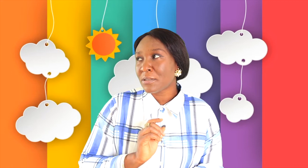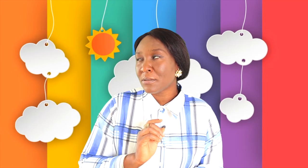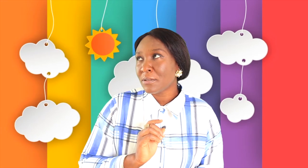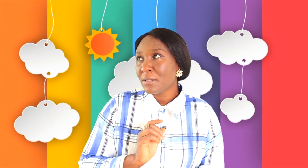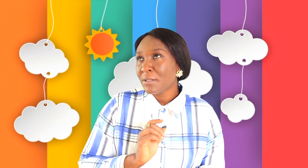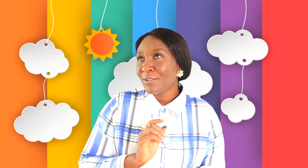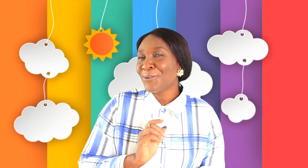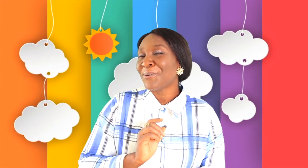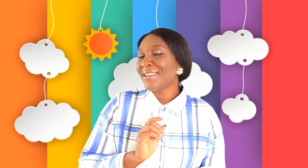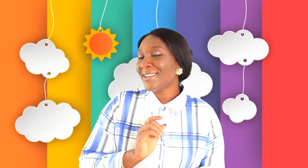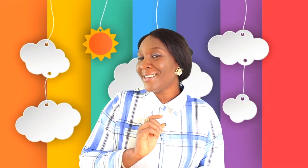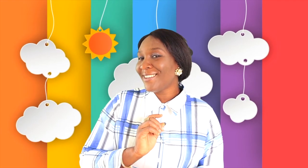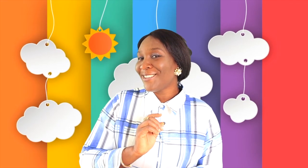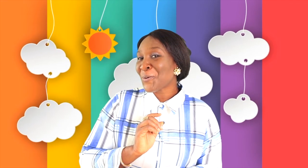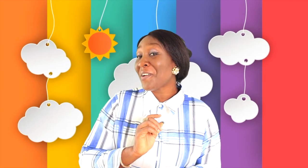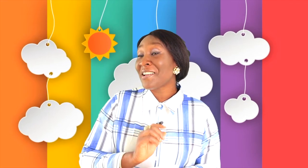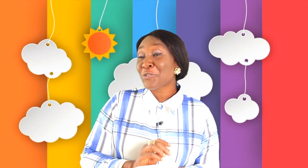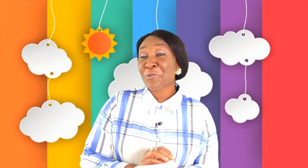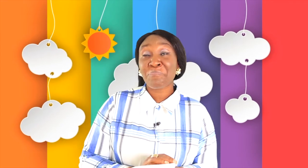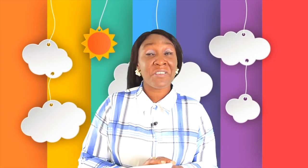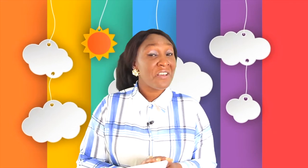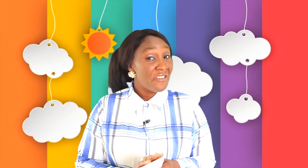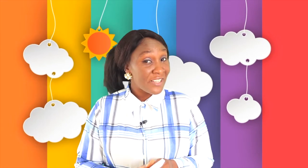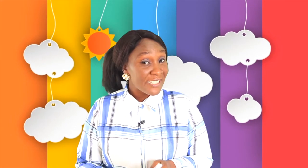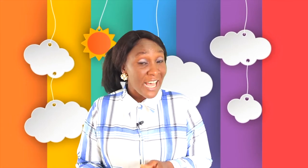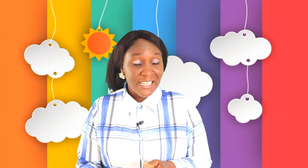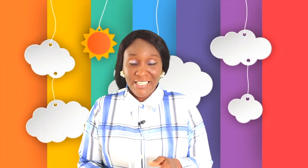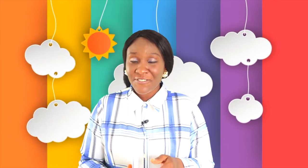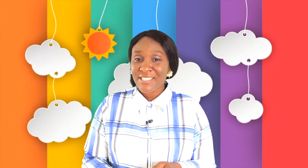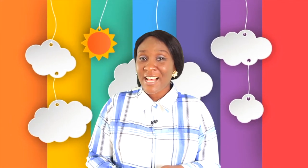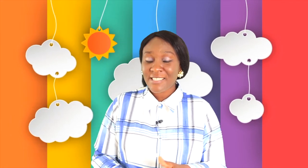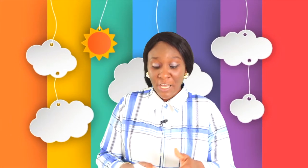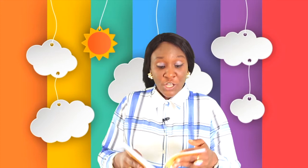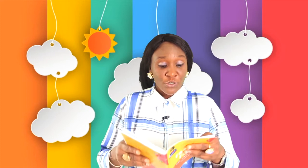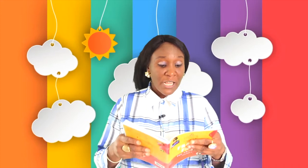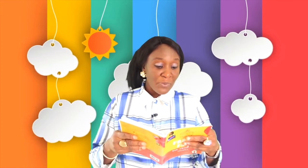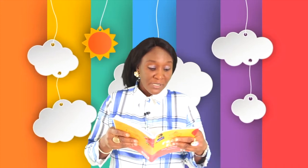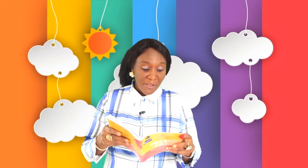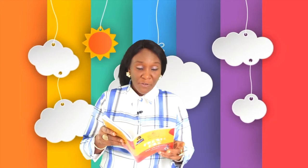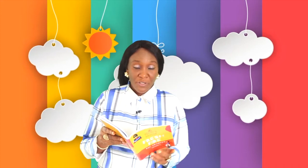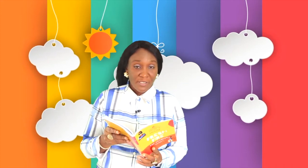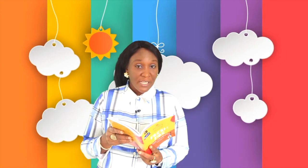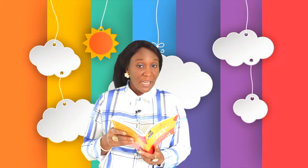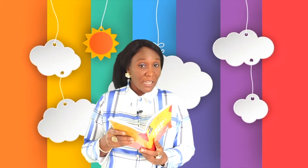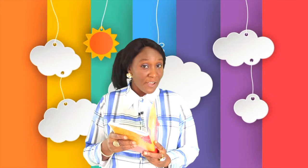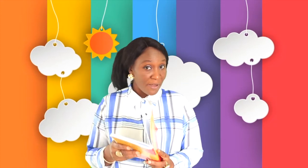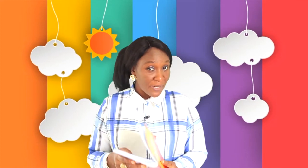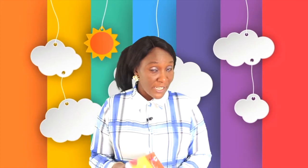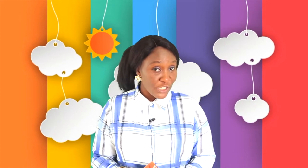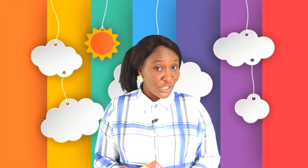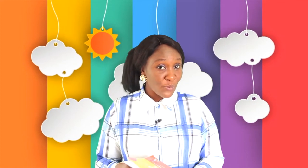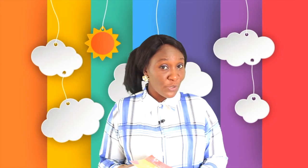me listen. Okay, you were answering me. Fantastic, fantastic. So now it's time for us to take our